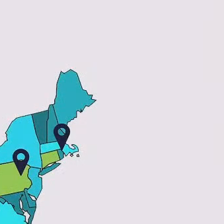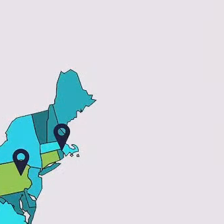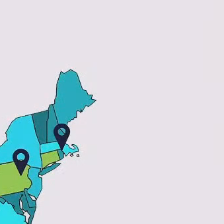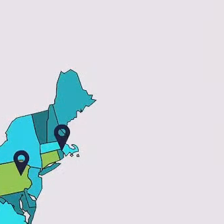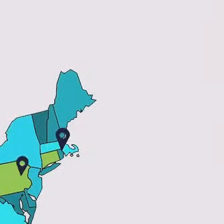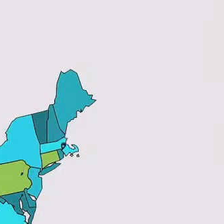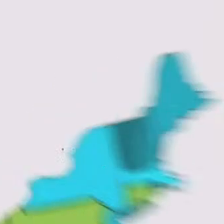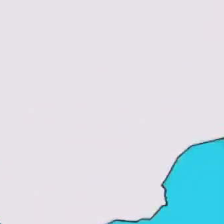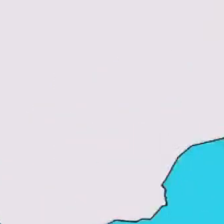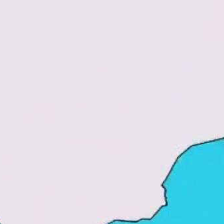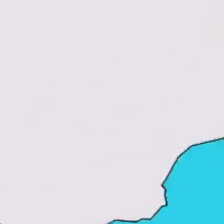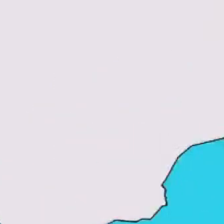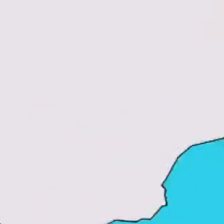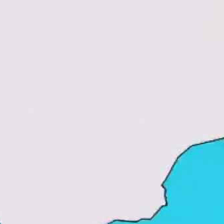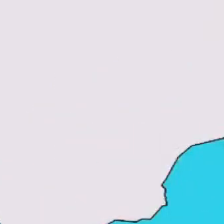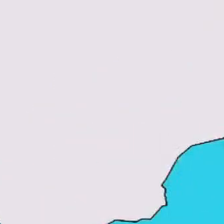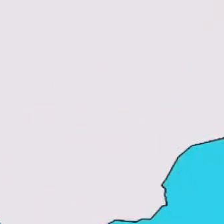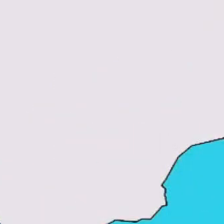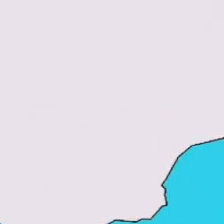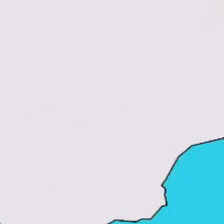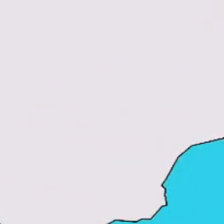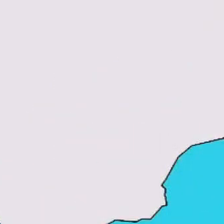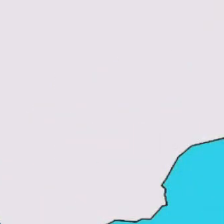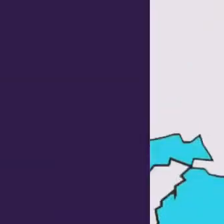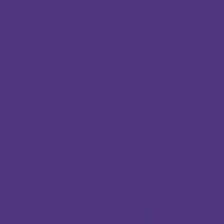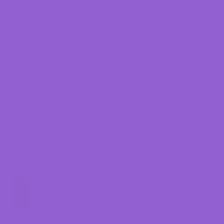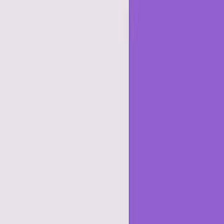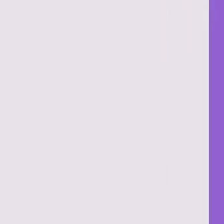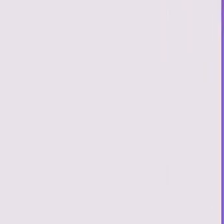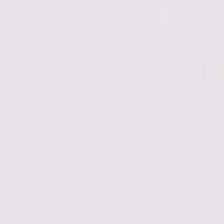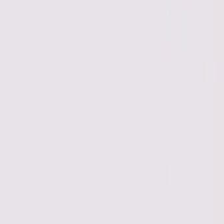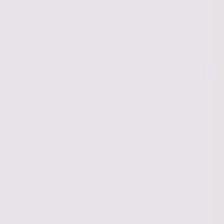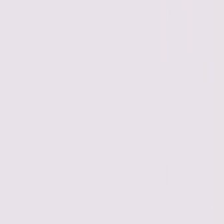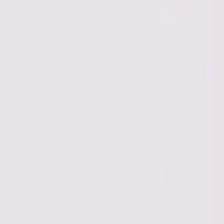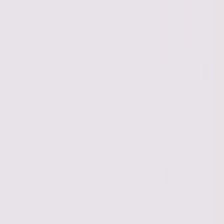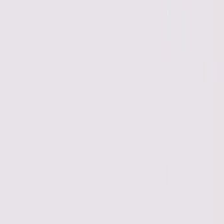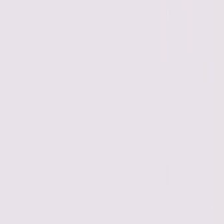only independently funded state civics broadcast network,